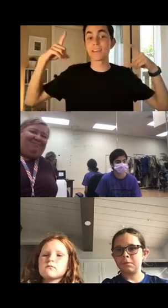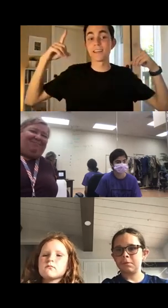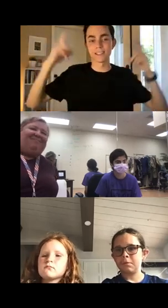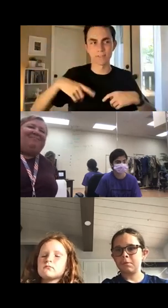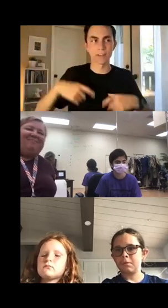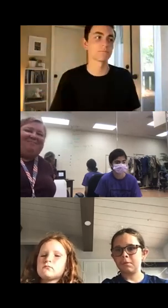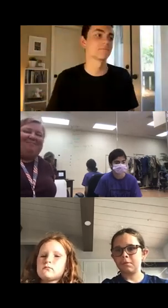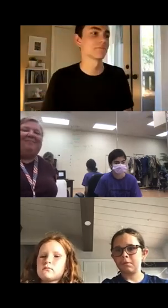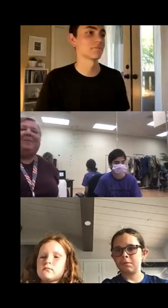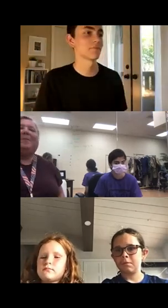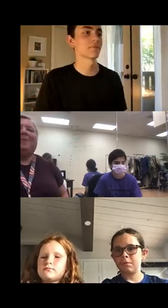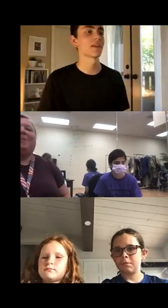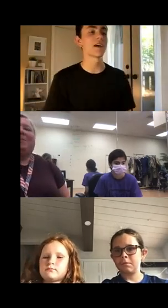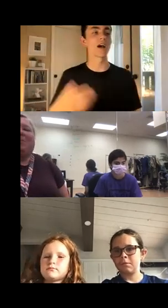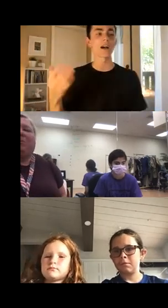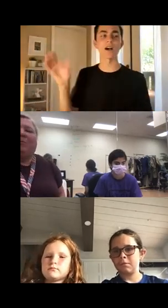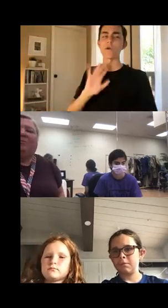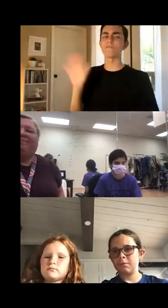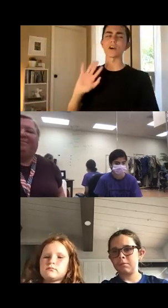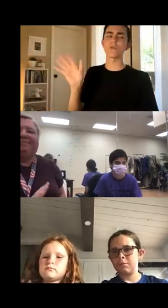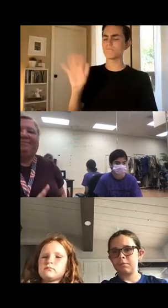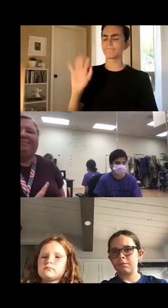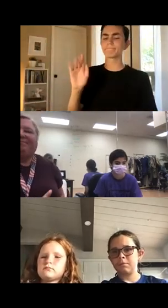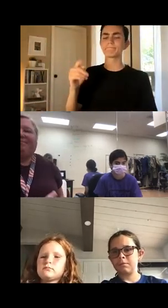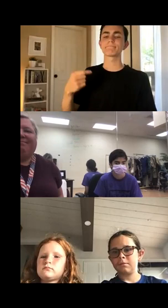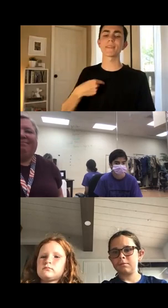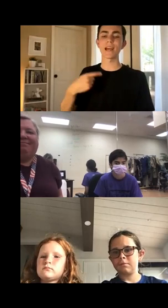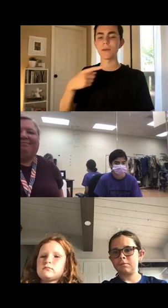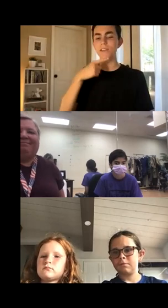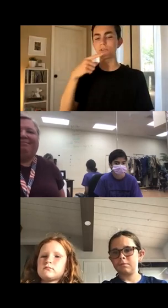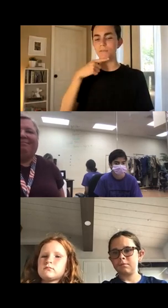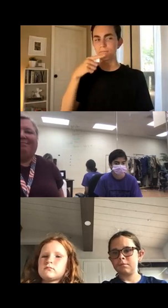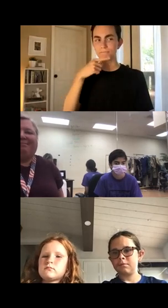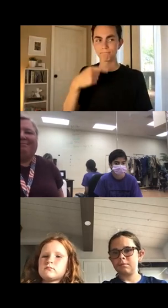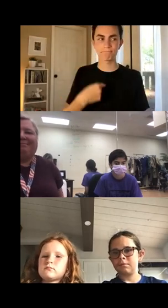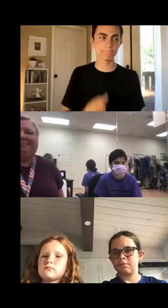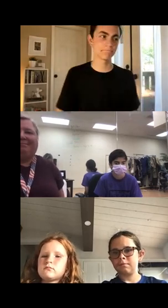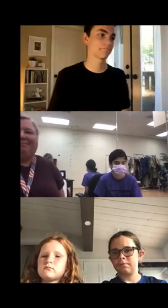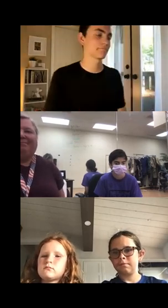up instead of down. I'll wave no. I'm hearing.